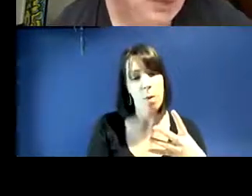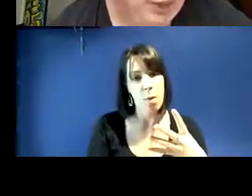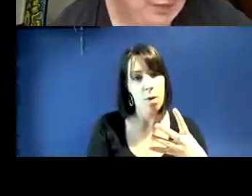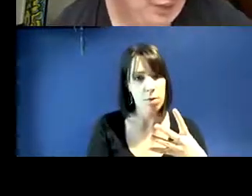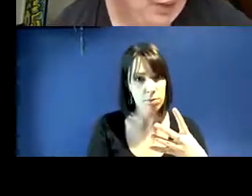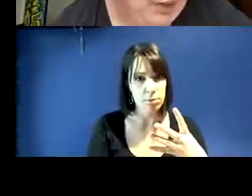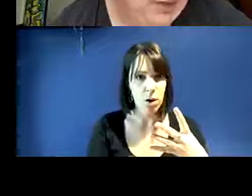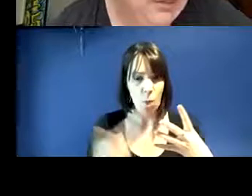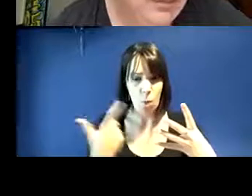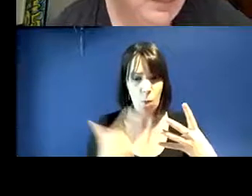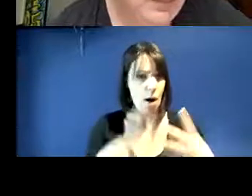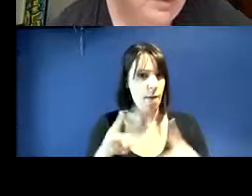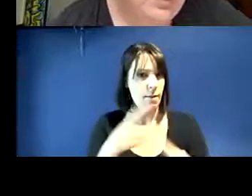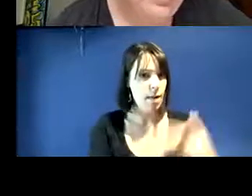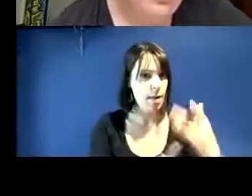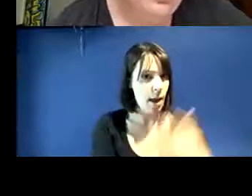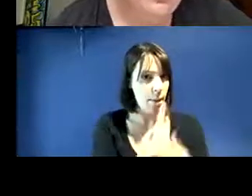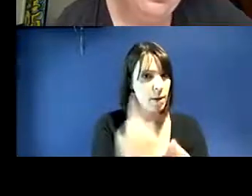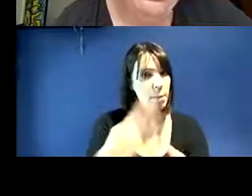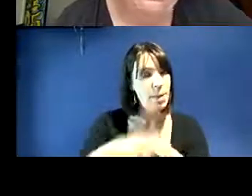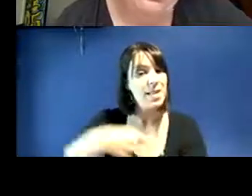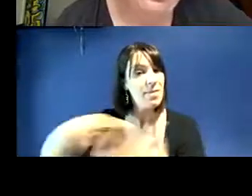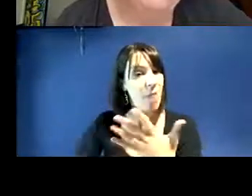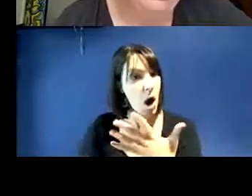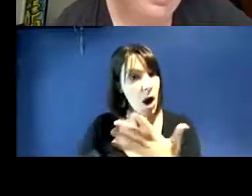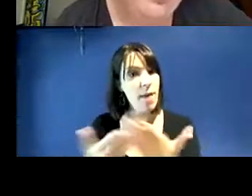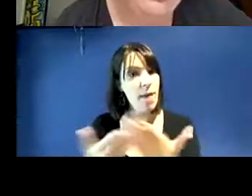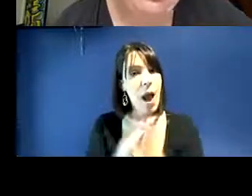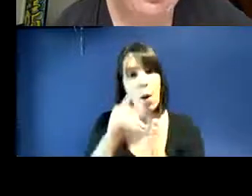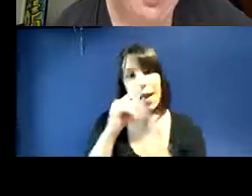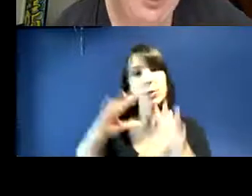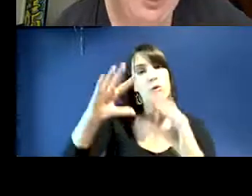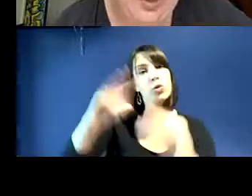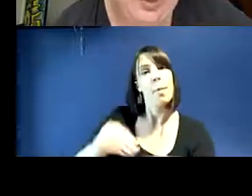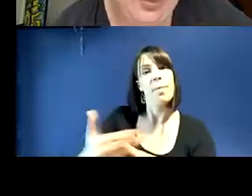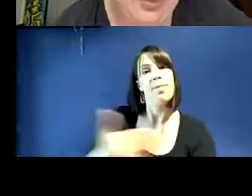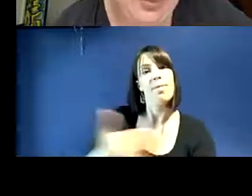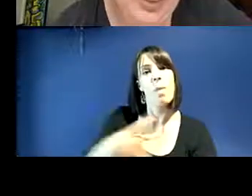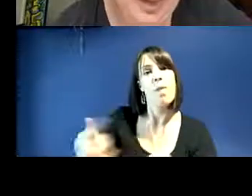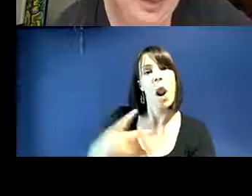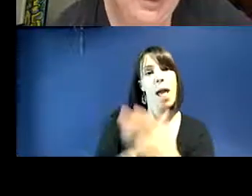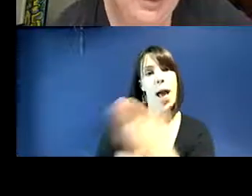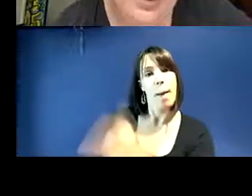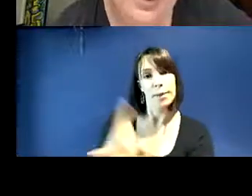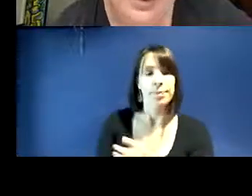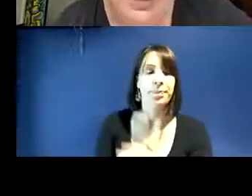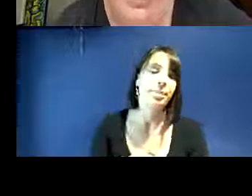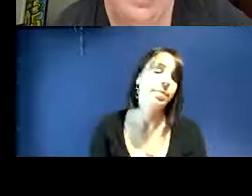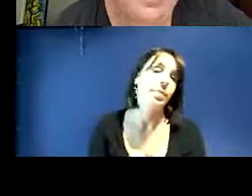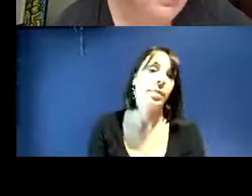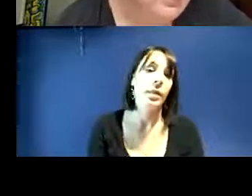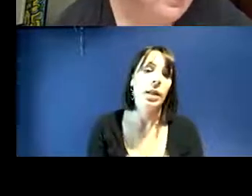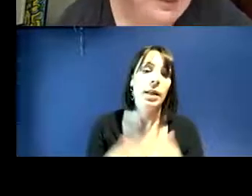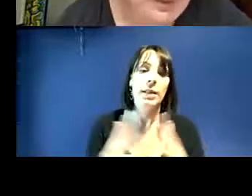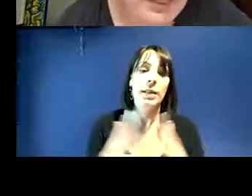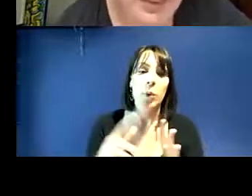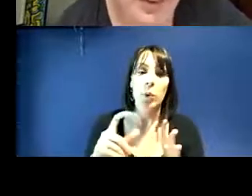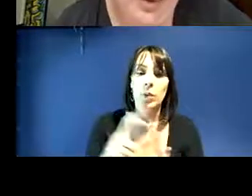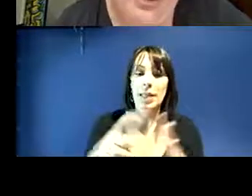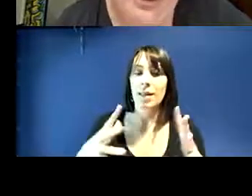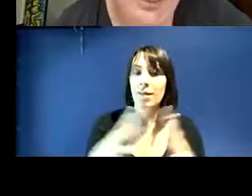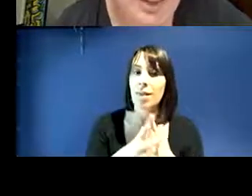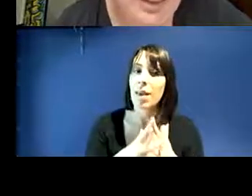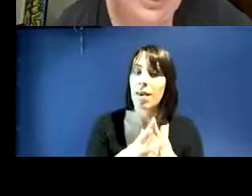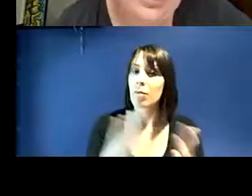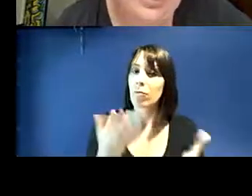to prevent violence. WDV is proud to be launching resources today that place a disability lens